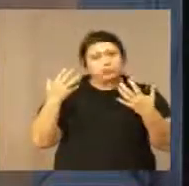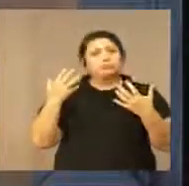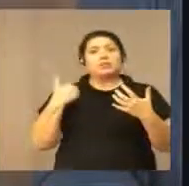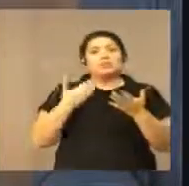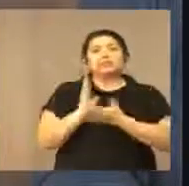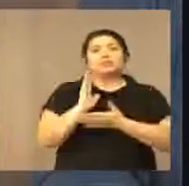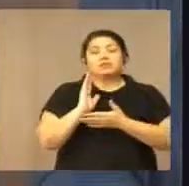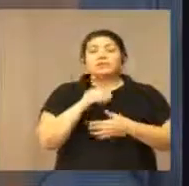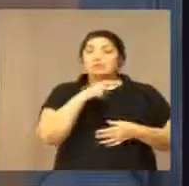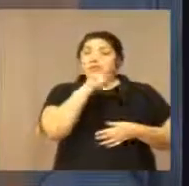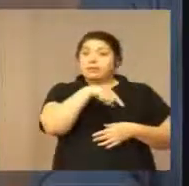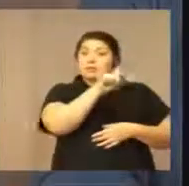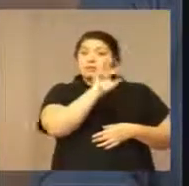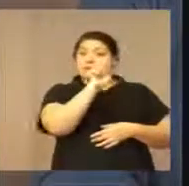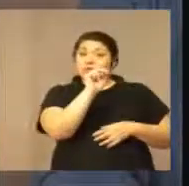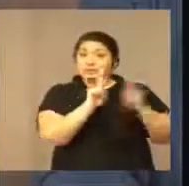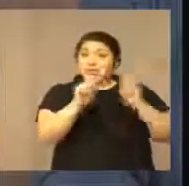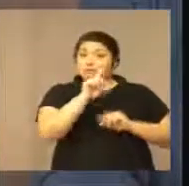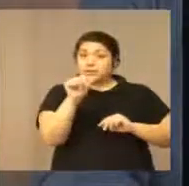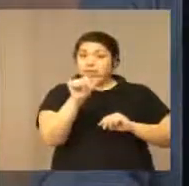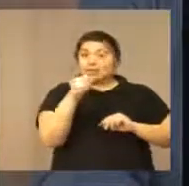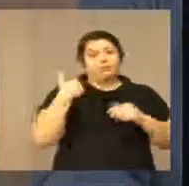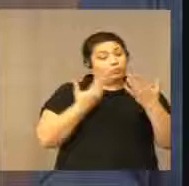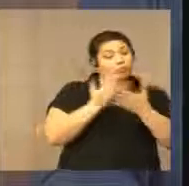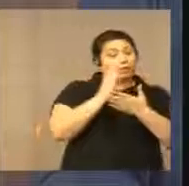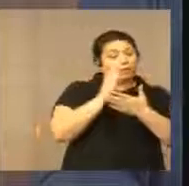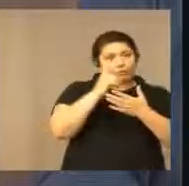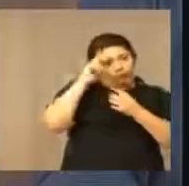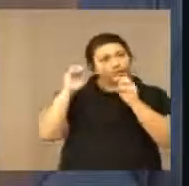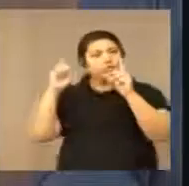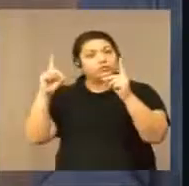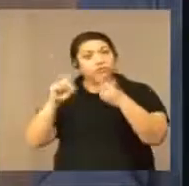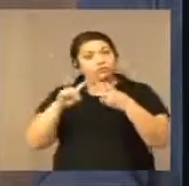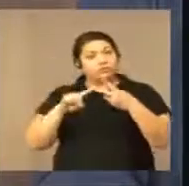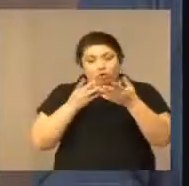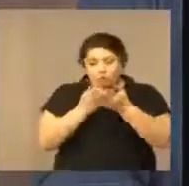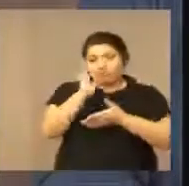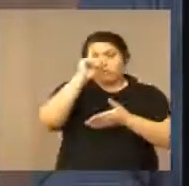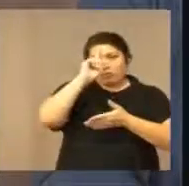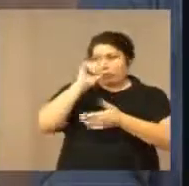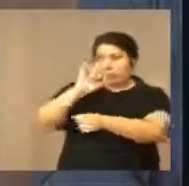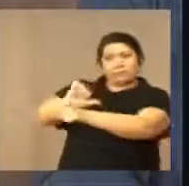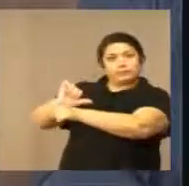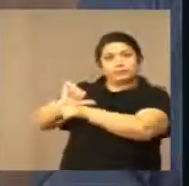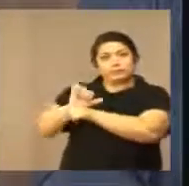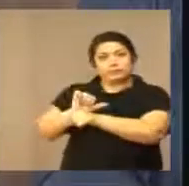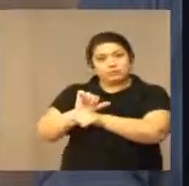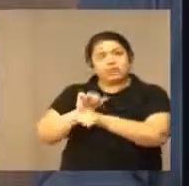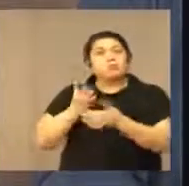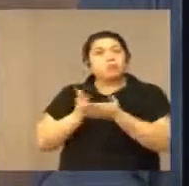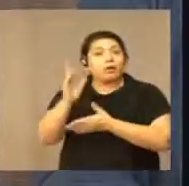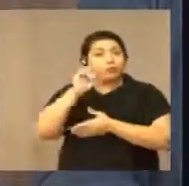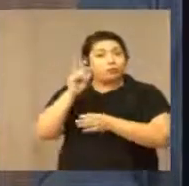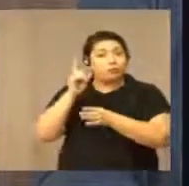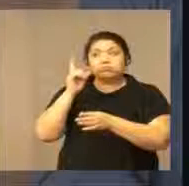with disabilities have the right to an education, the right to work, and the right to have a career,